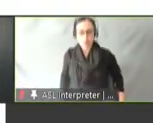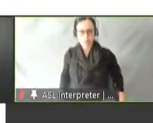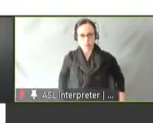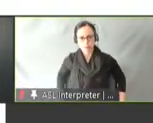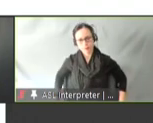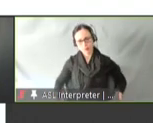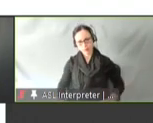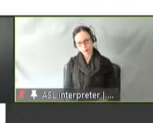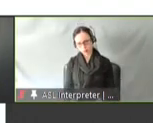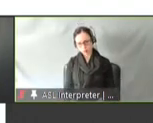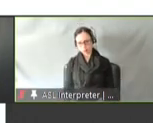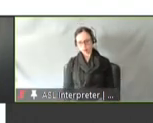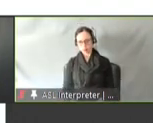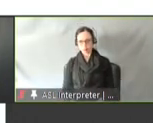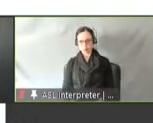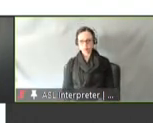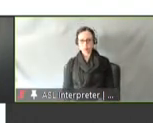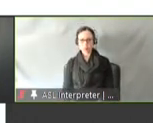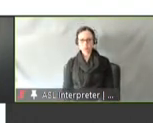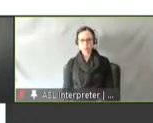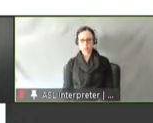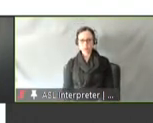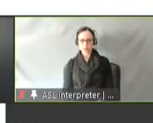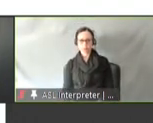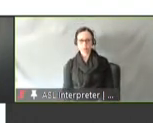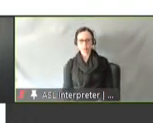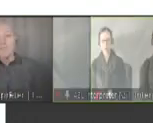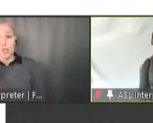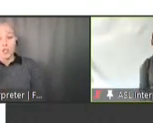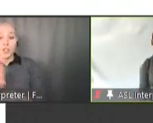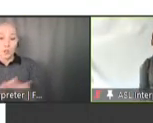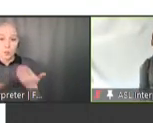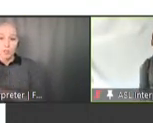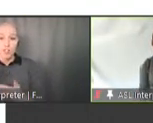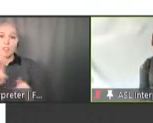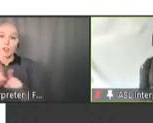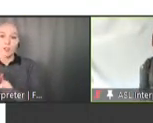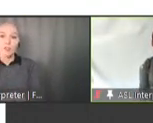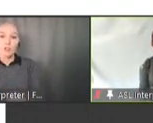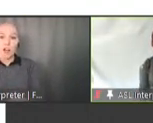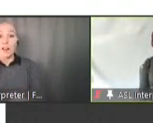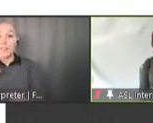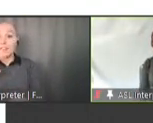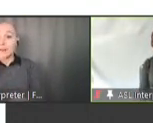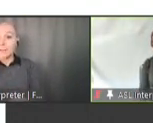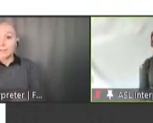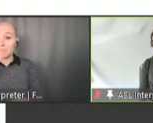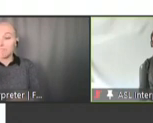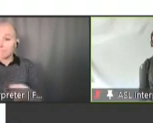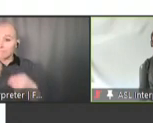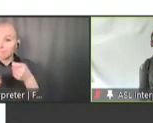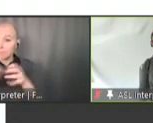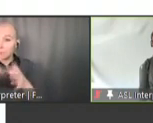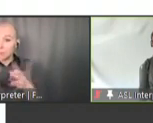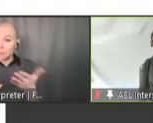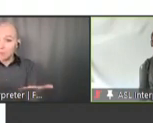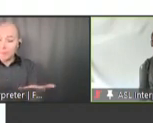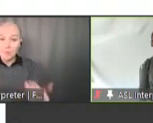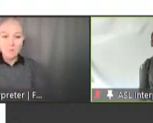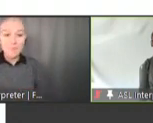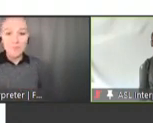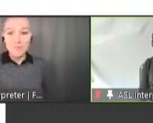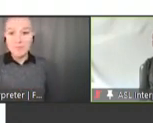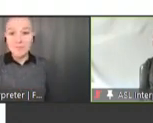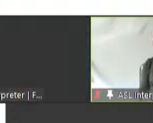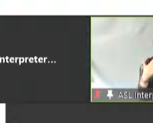Stanford University, who's also the chair of the ACIP. Dr. Lee, your slide's up and you have the floor. Thank